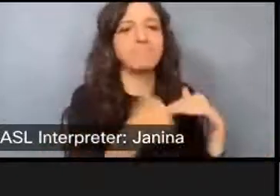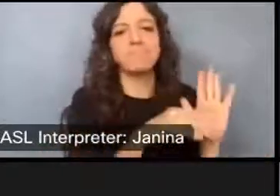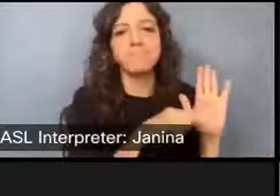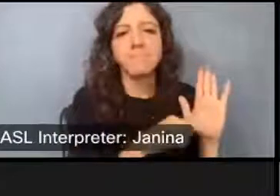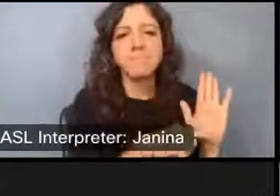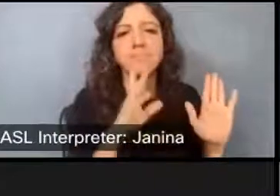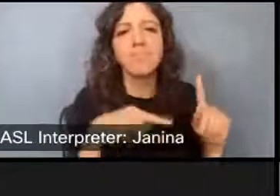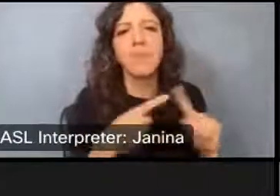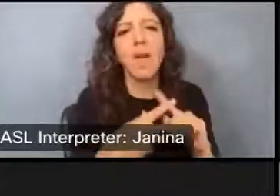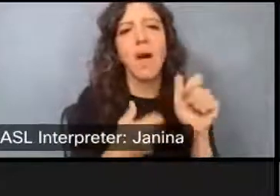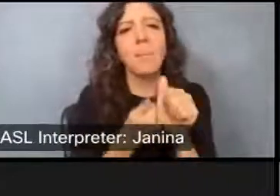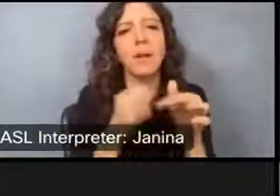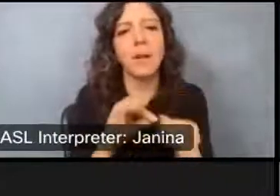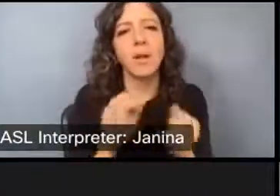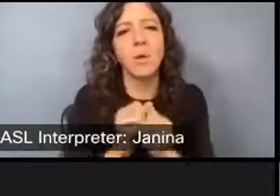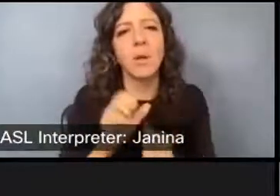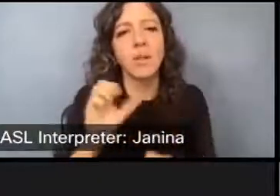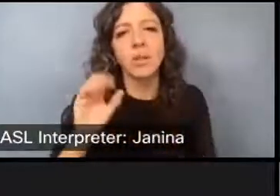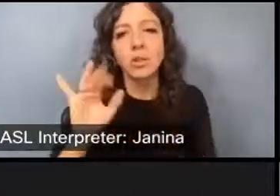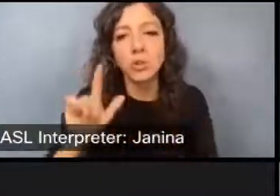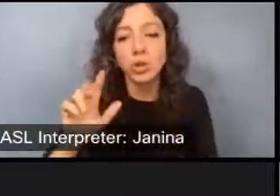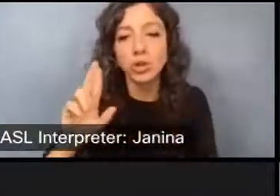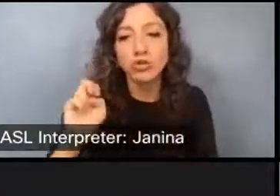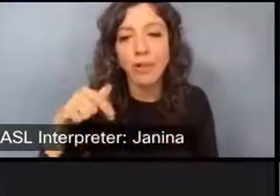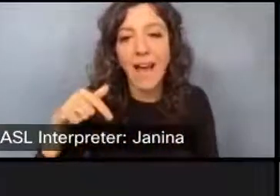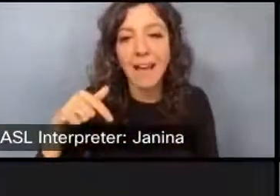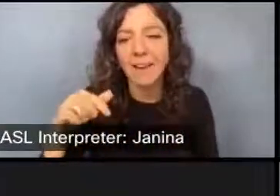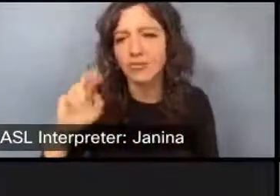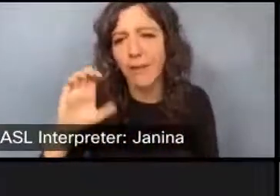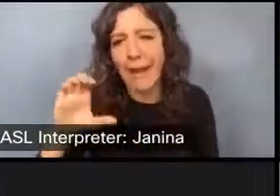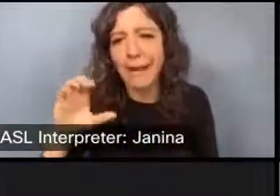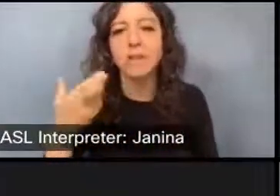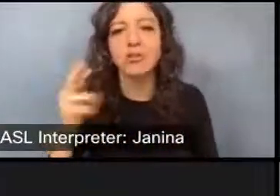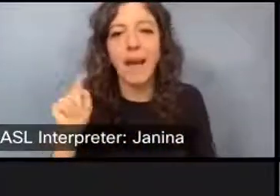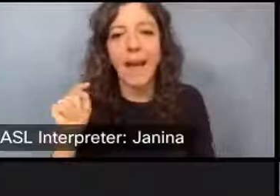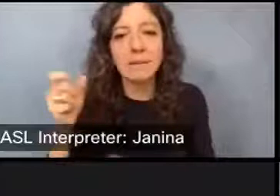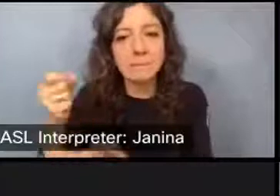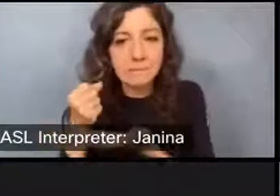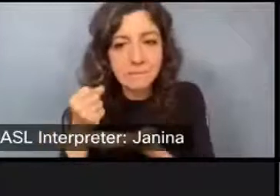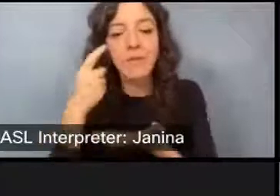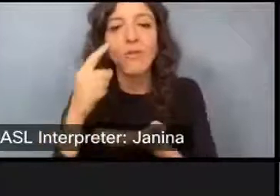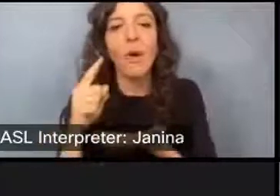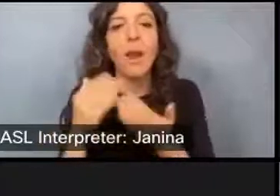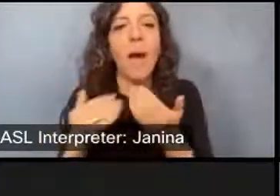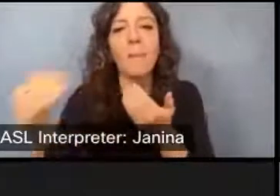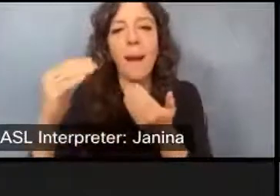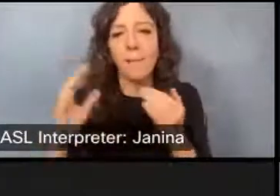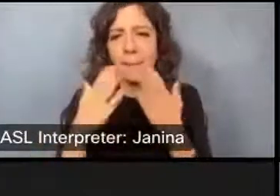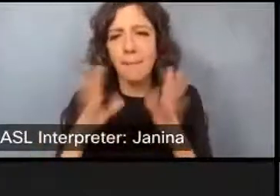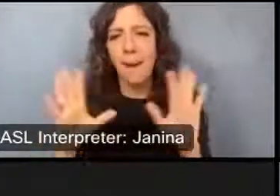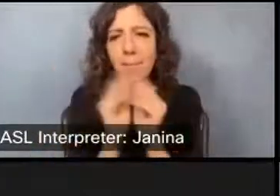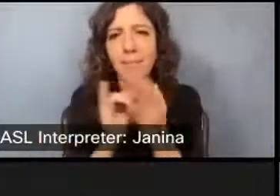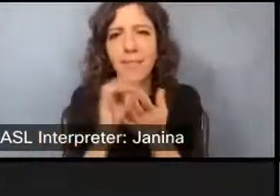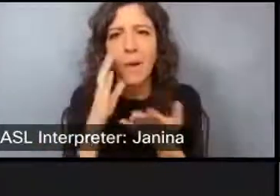be doing related to the social rec grants for an upcoming public meeting that we're going to be holding